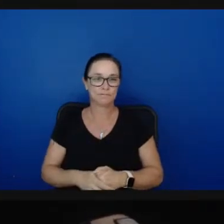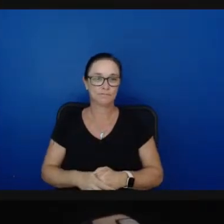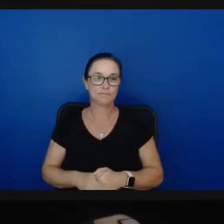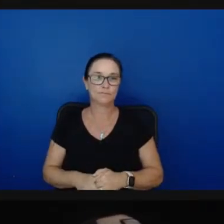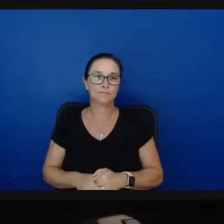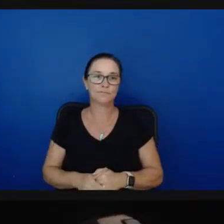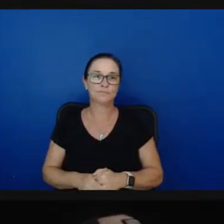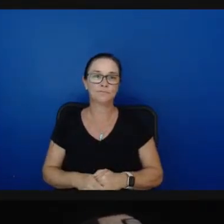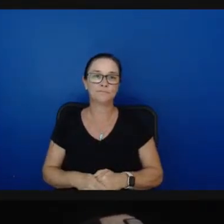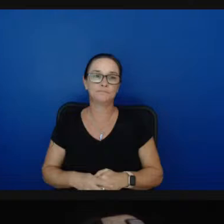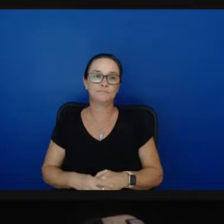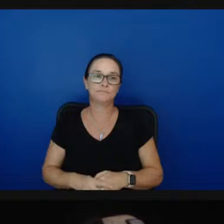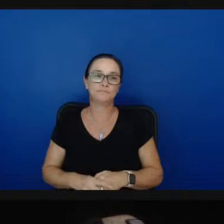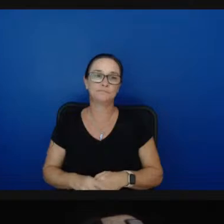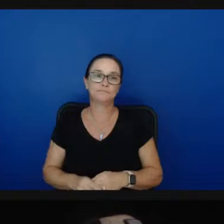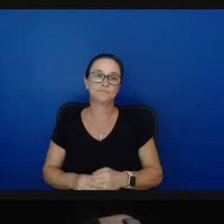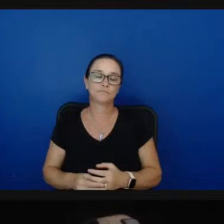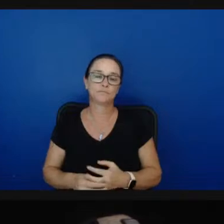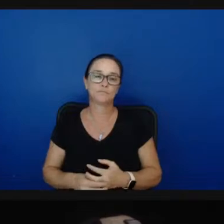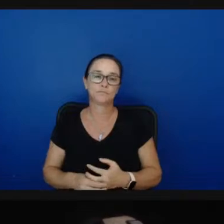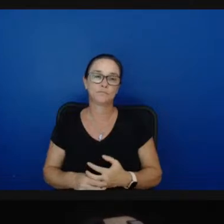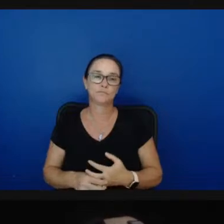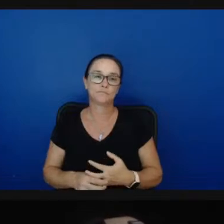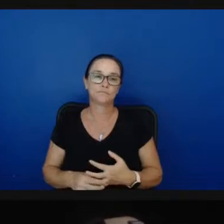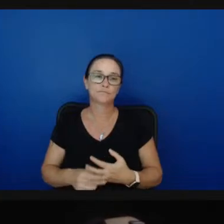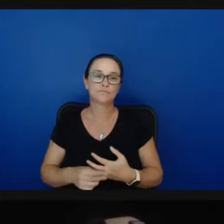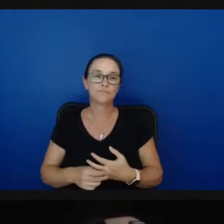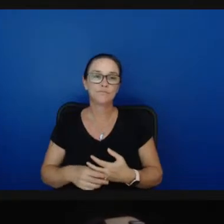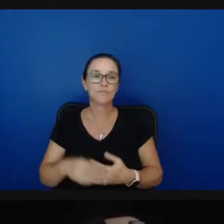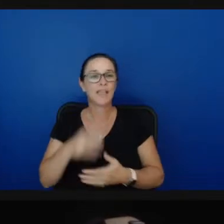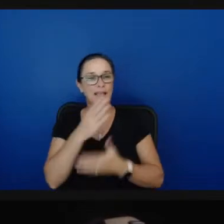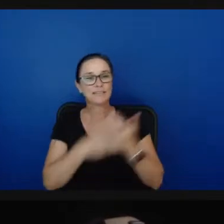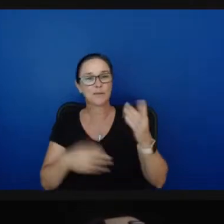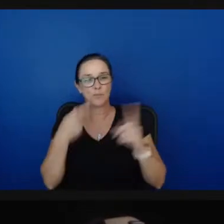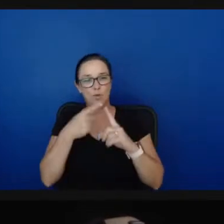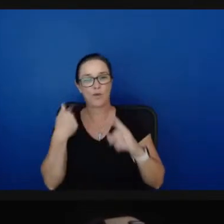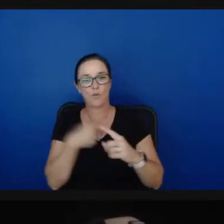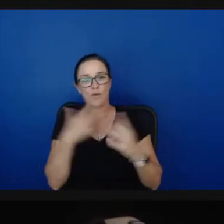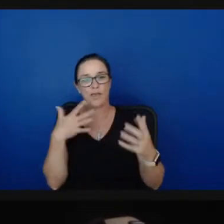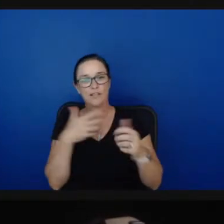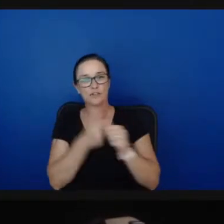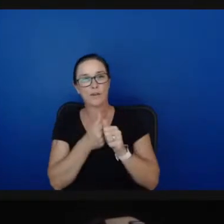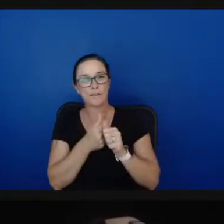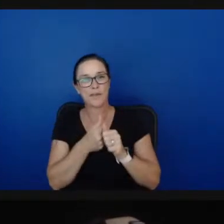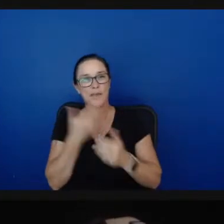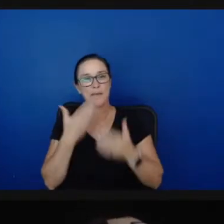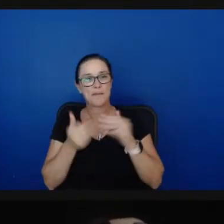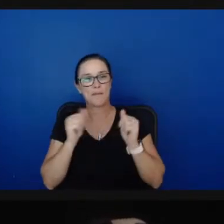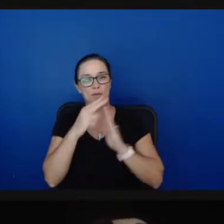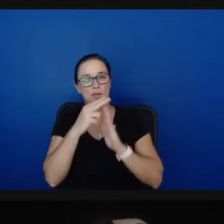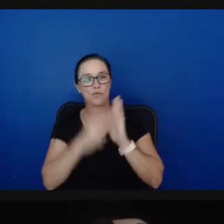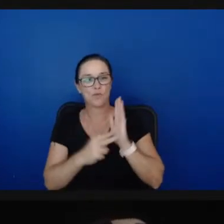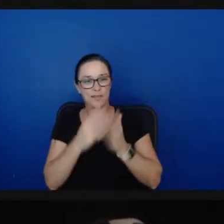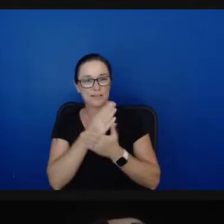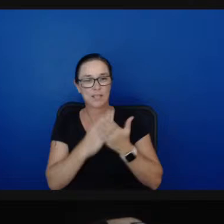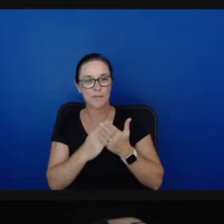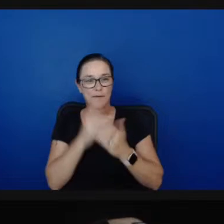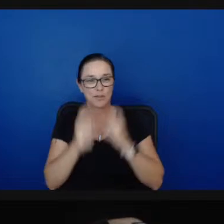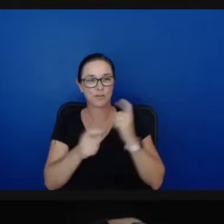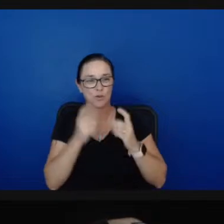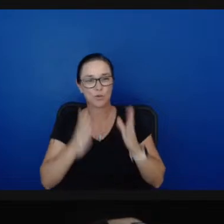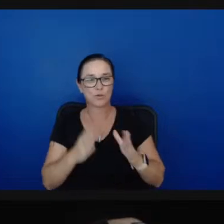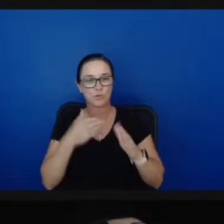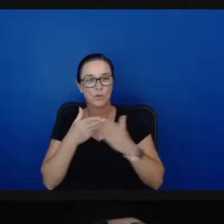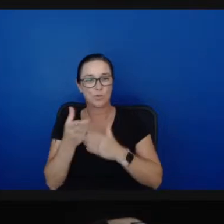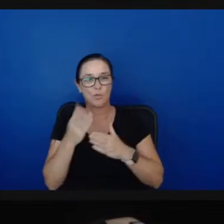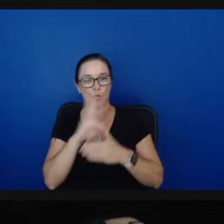And yeah, Yeah. At Go some ahead. point, we'll catch up, and maybe we'll be able to read off some of those donors through our website as well.